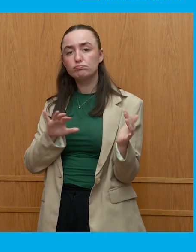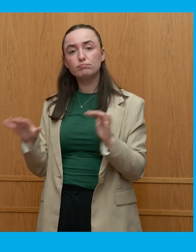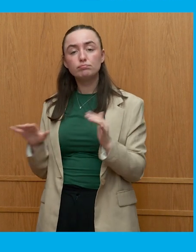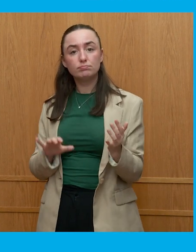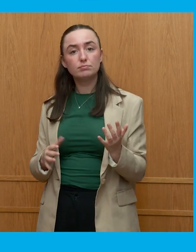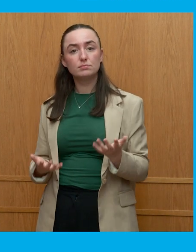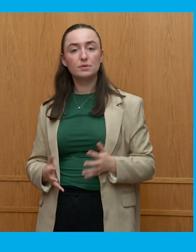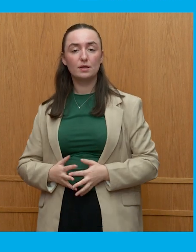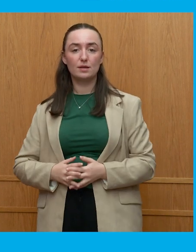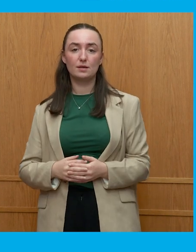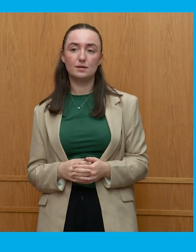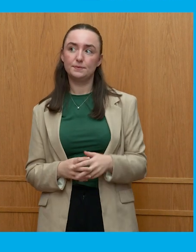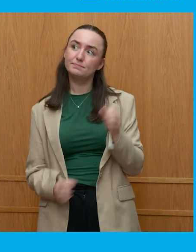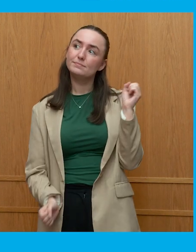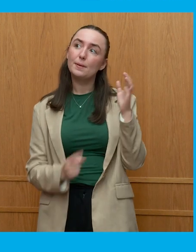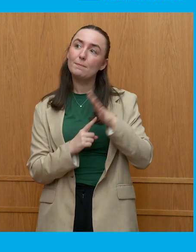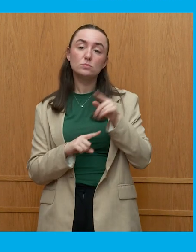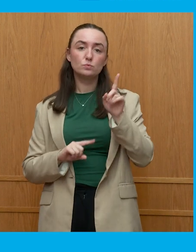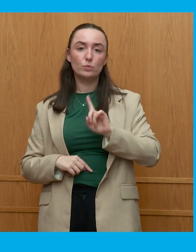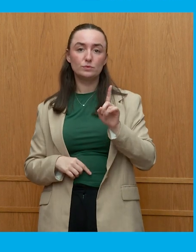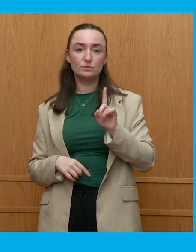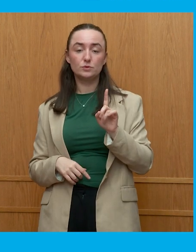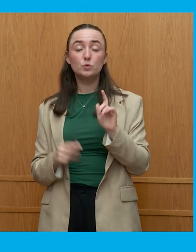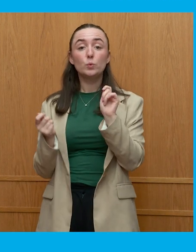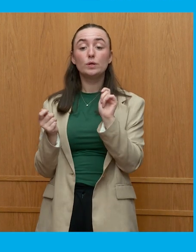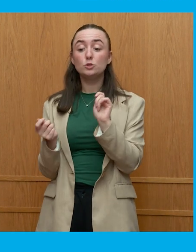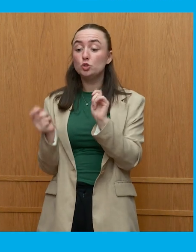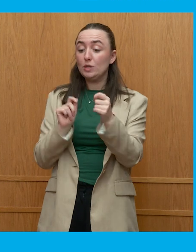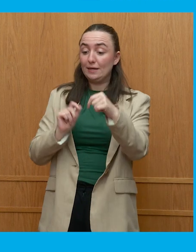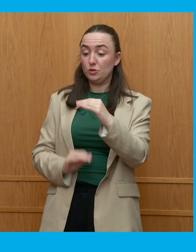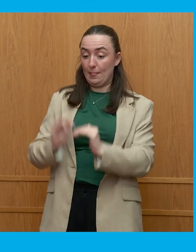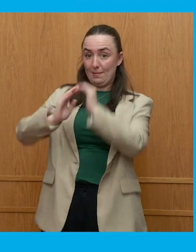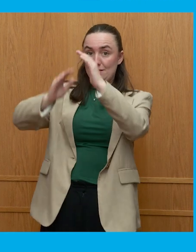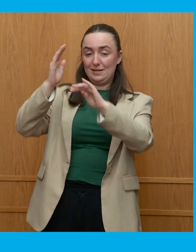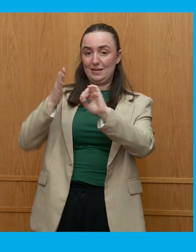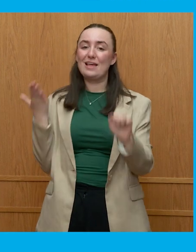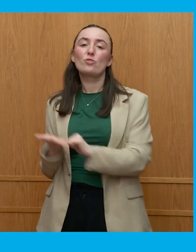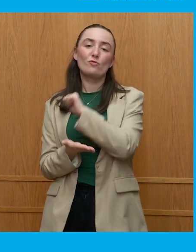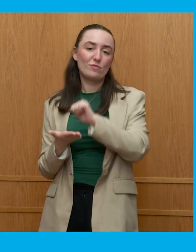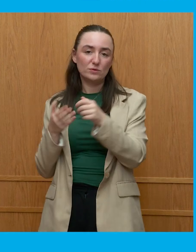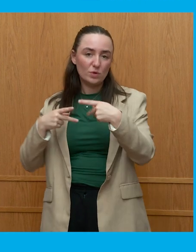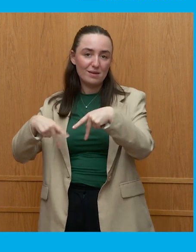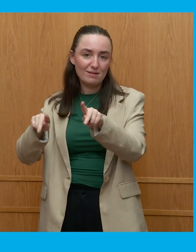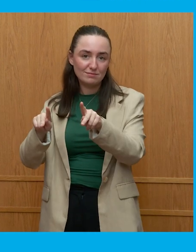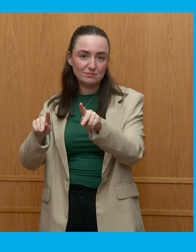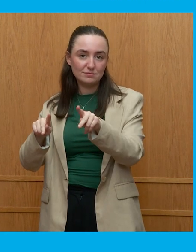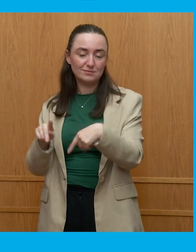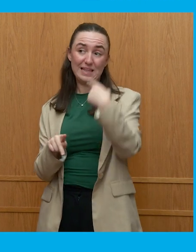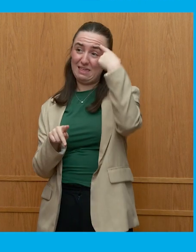The key to that is to adapt it correctly, I think. I think the changes that have been